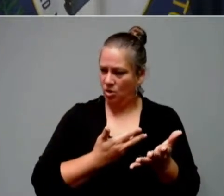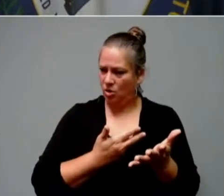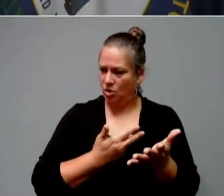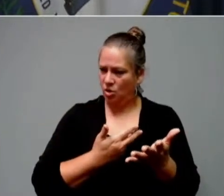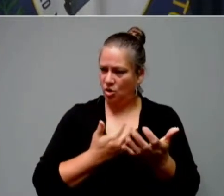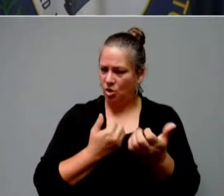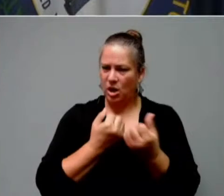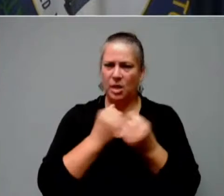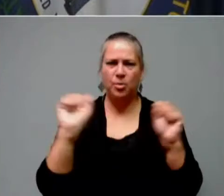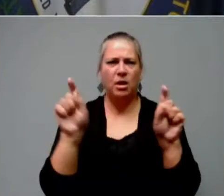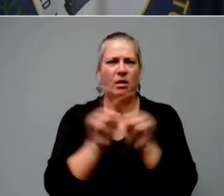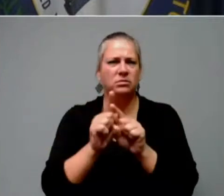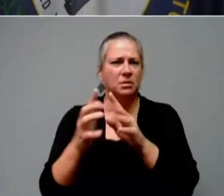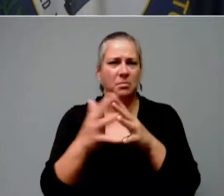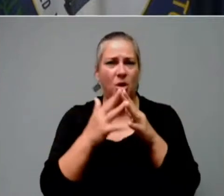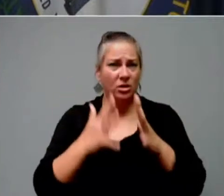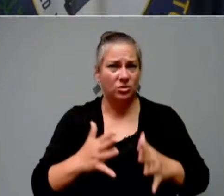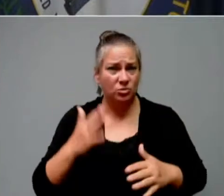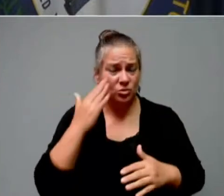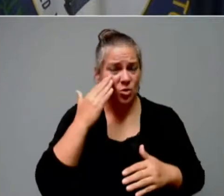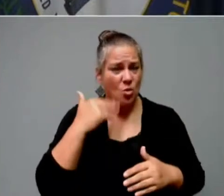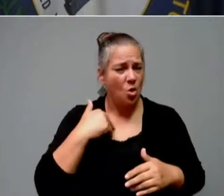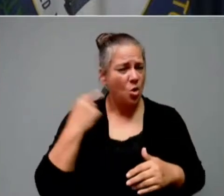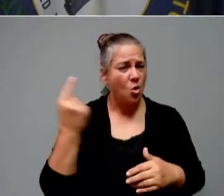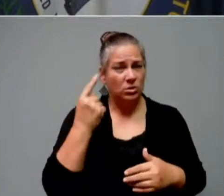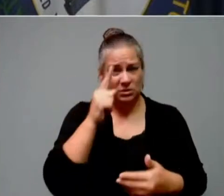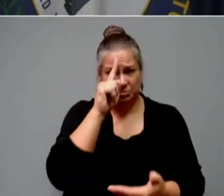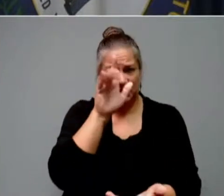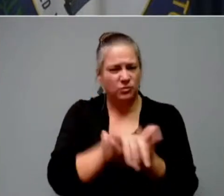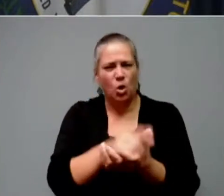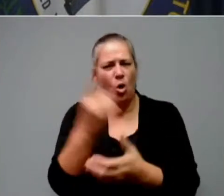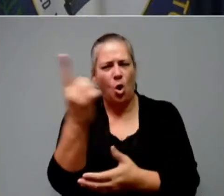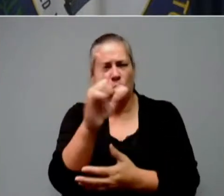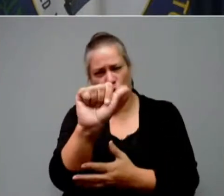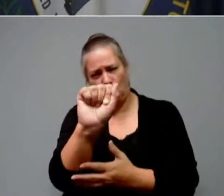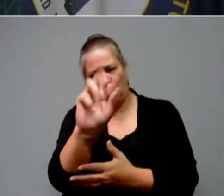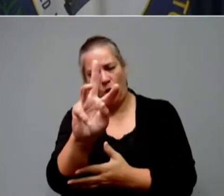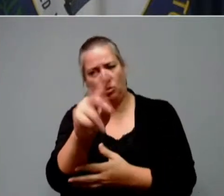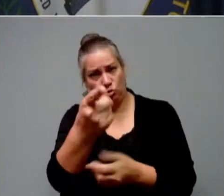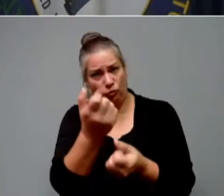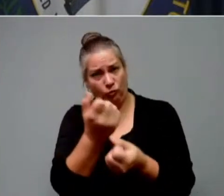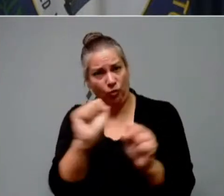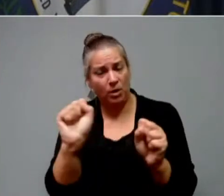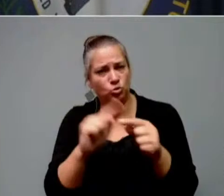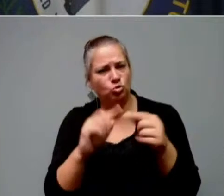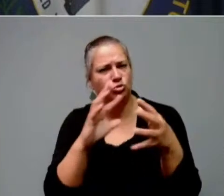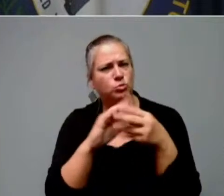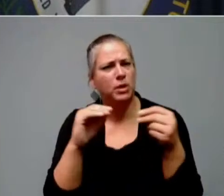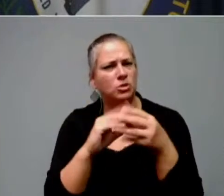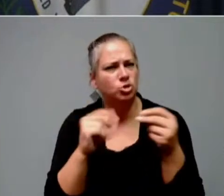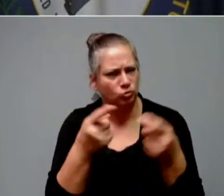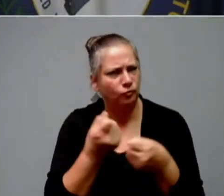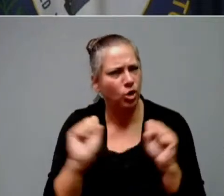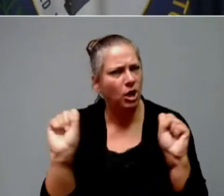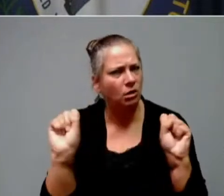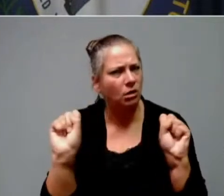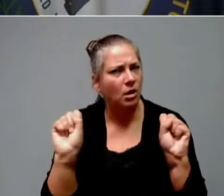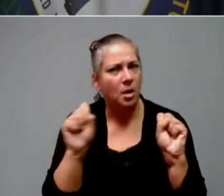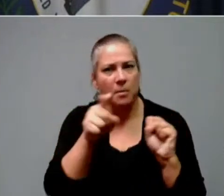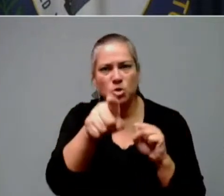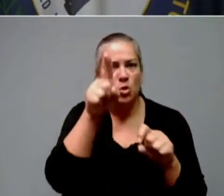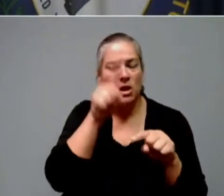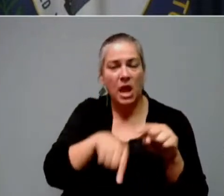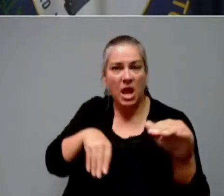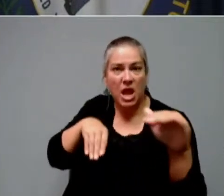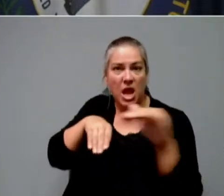always believed, and it's always been the law, that you have a freedom of speech. but you can't run into a crowded movie theater and